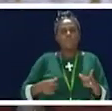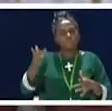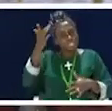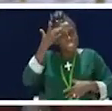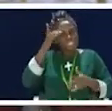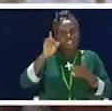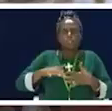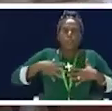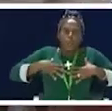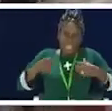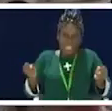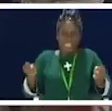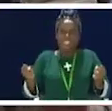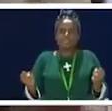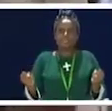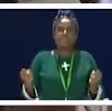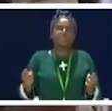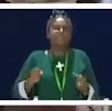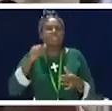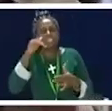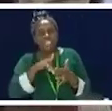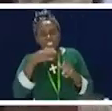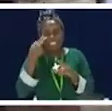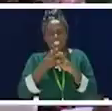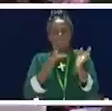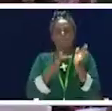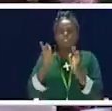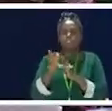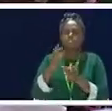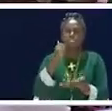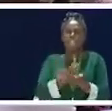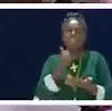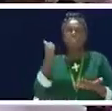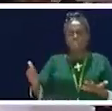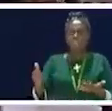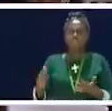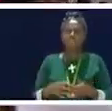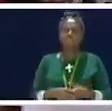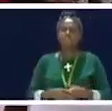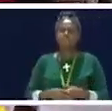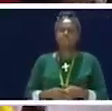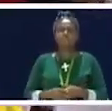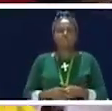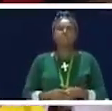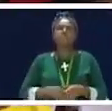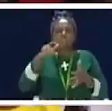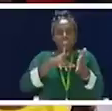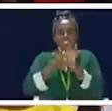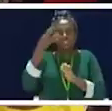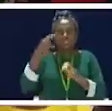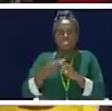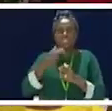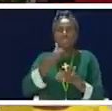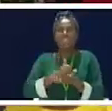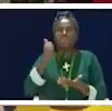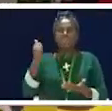healing, in the mighty name of Jesus. In the mighty name of